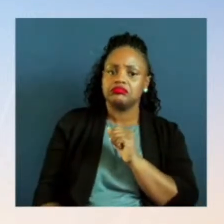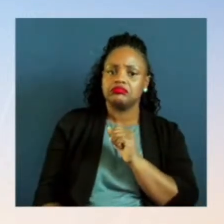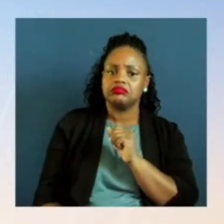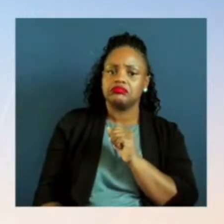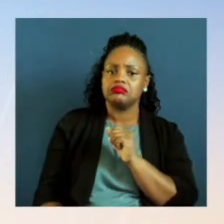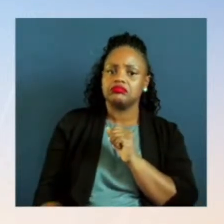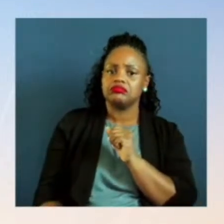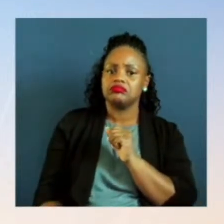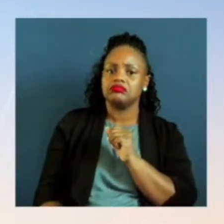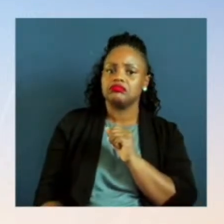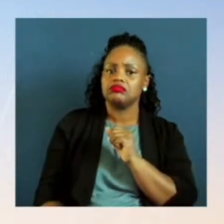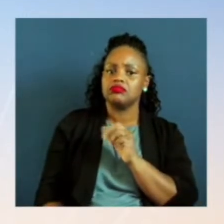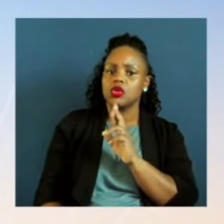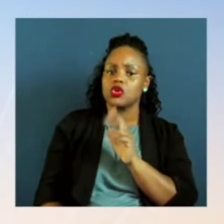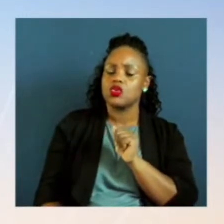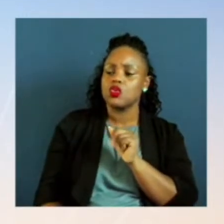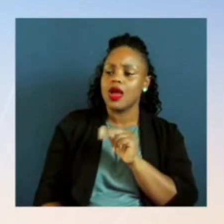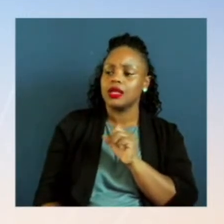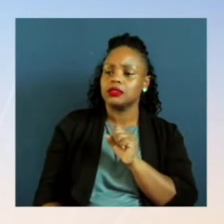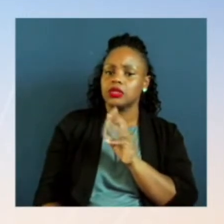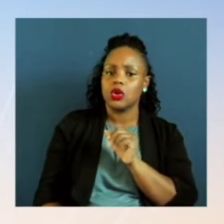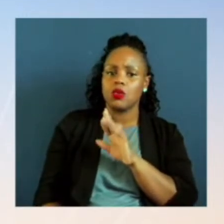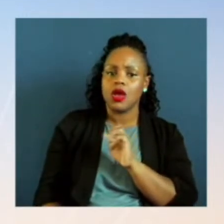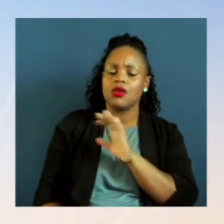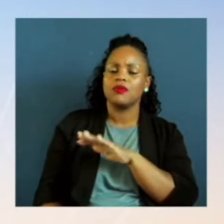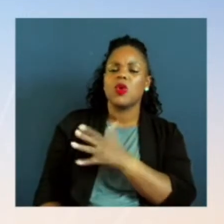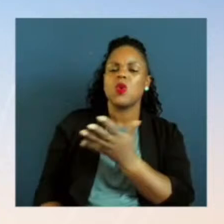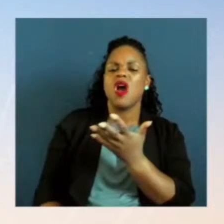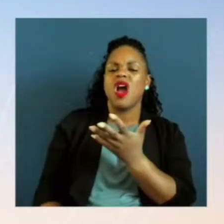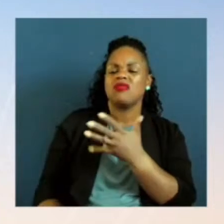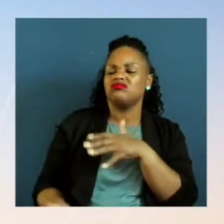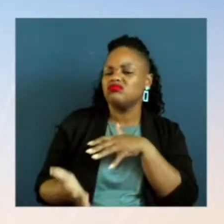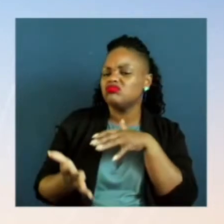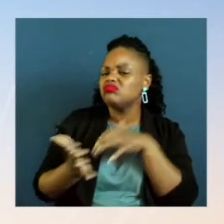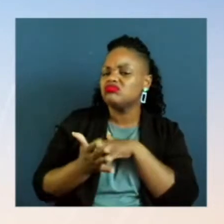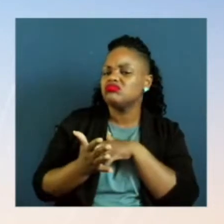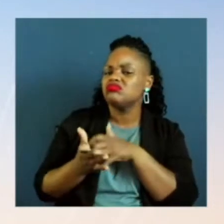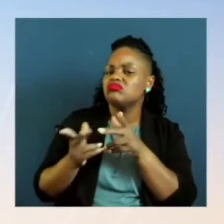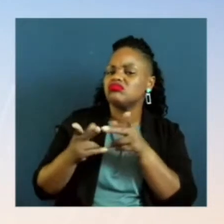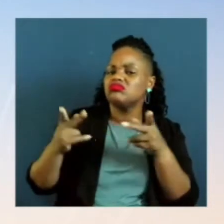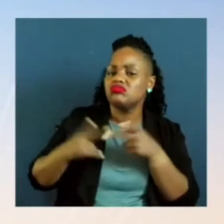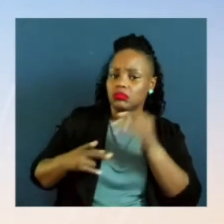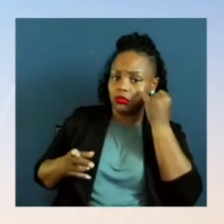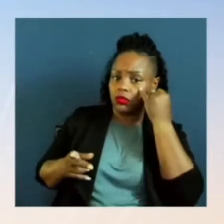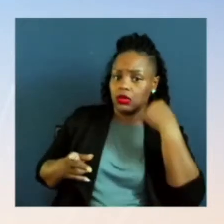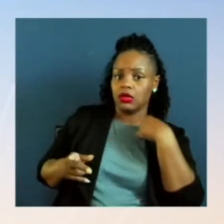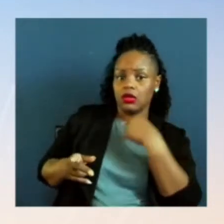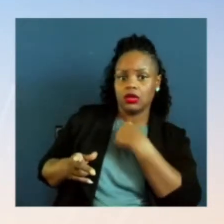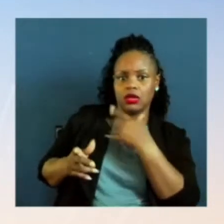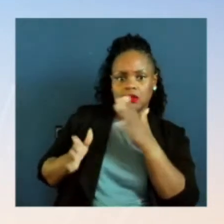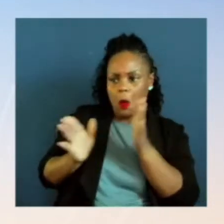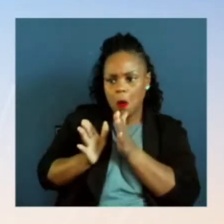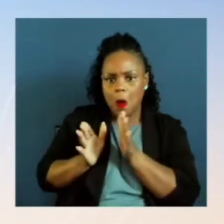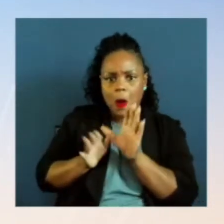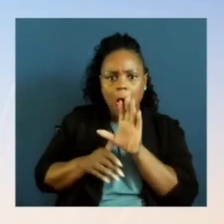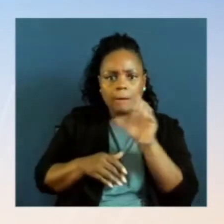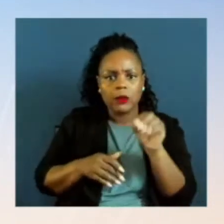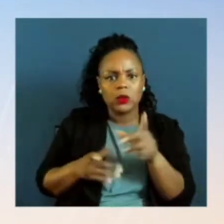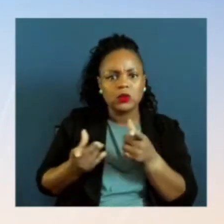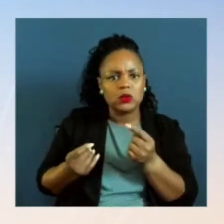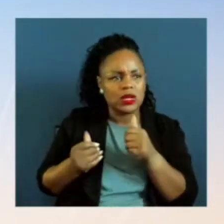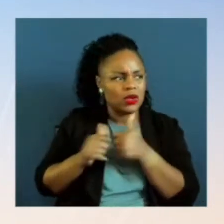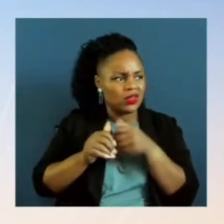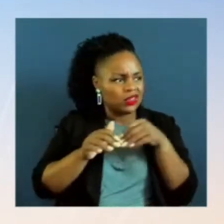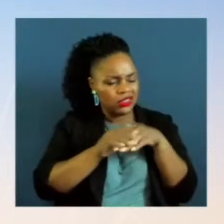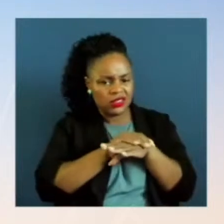attackers will try to exploit? Just a small company, mom and pop shop, you're worried about getting an attack. Really great question. I would say two things. One is